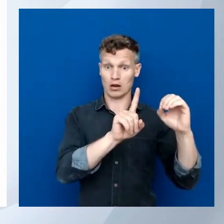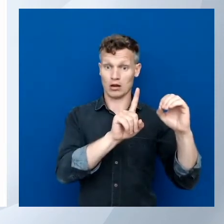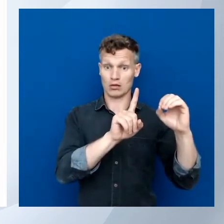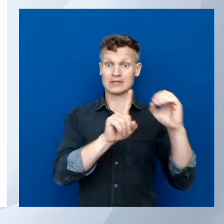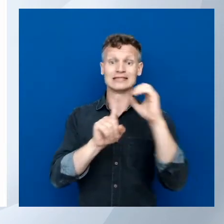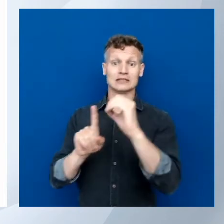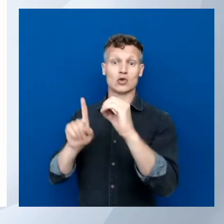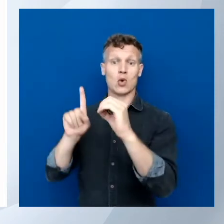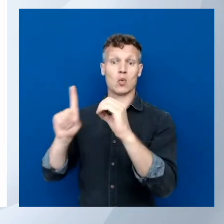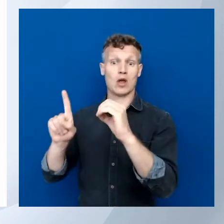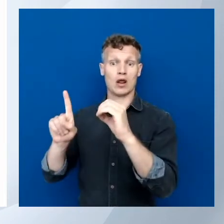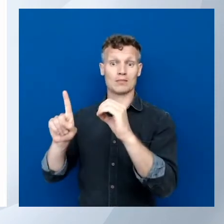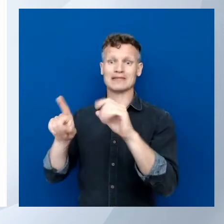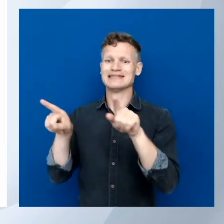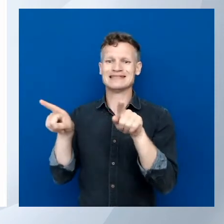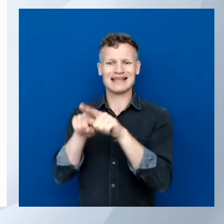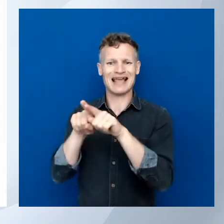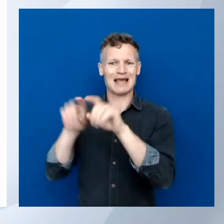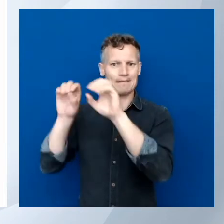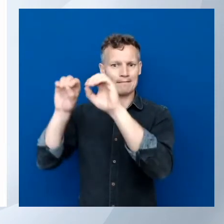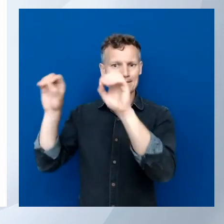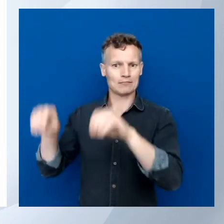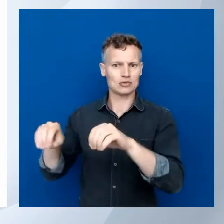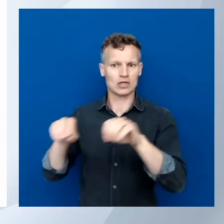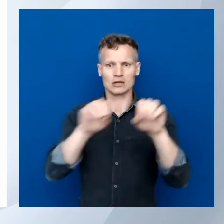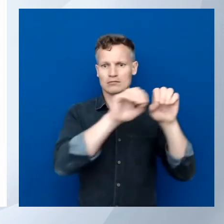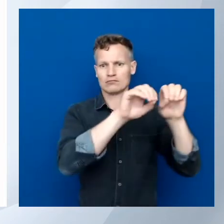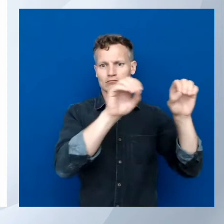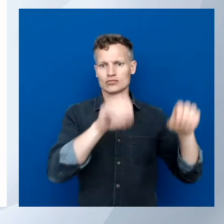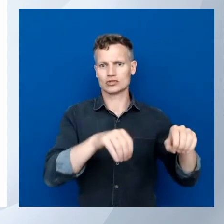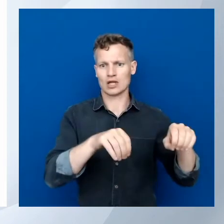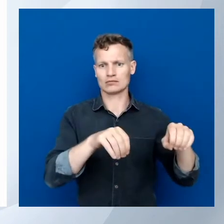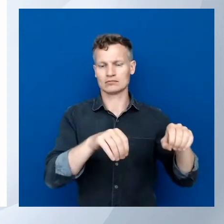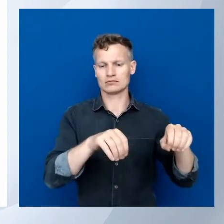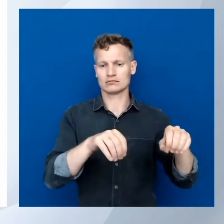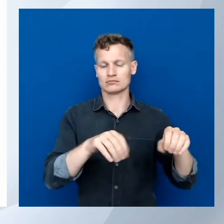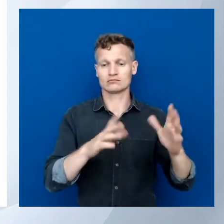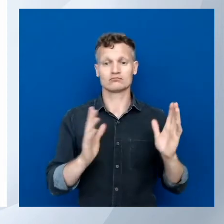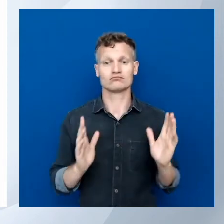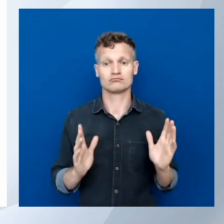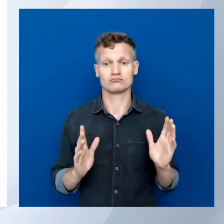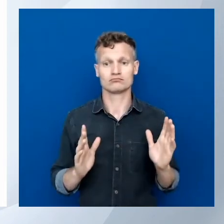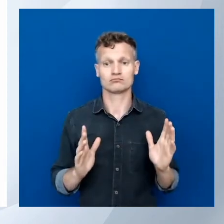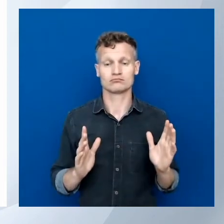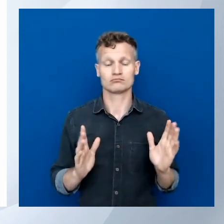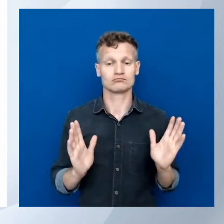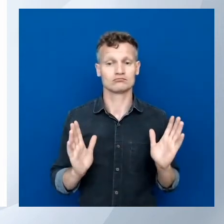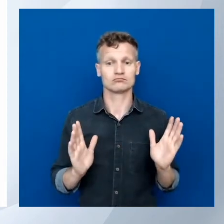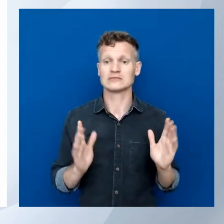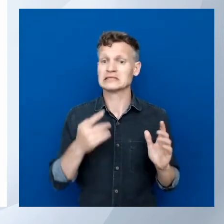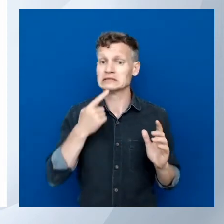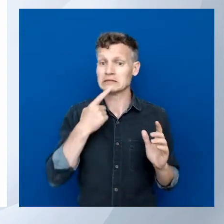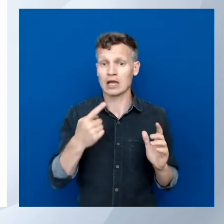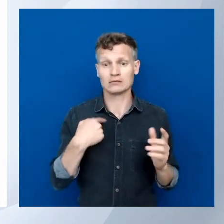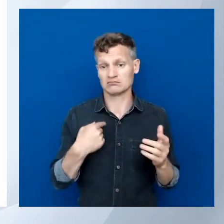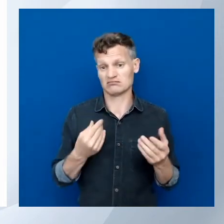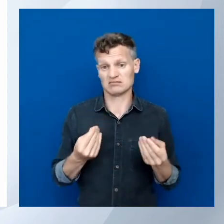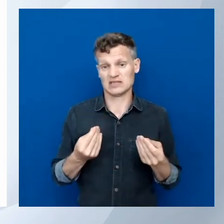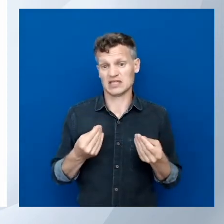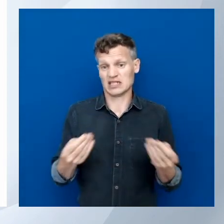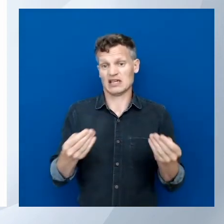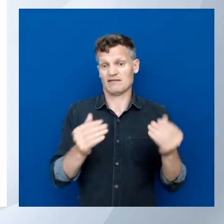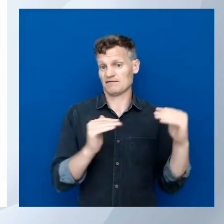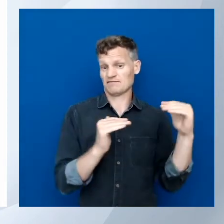at the actual outcome. It will only say, well, I'm going to equalize the odds. It's going to level the playing field in